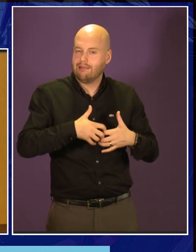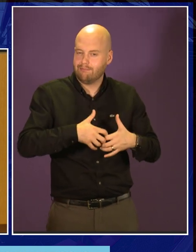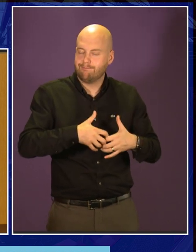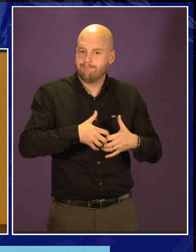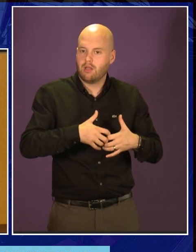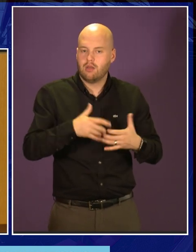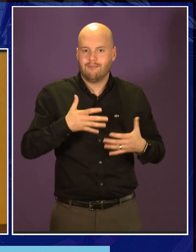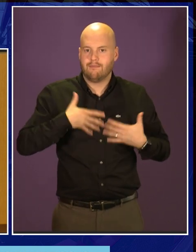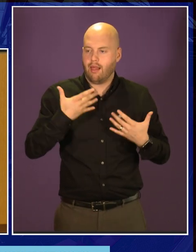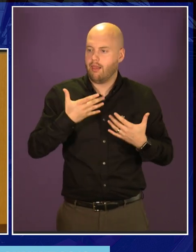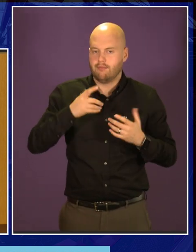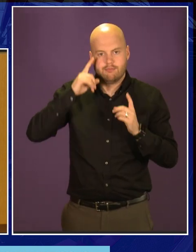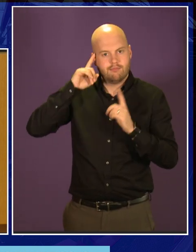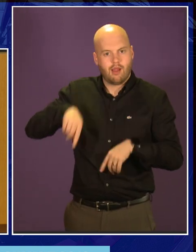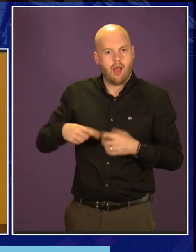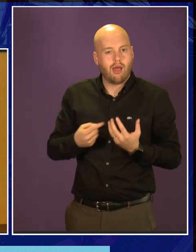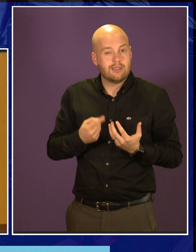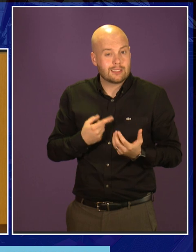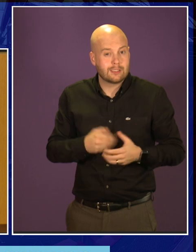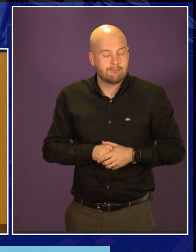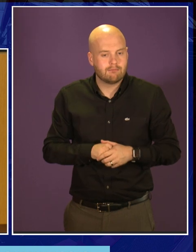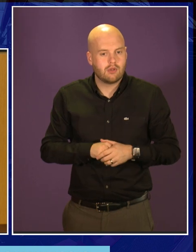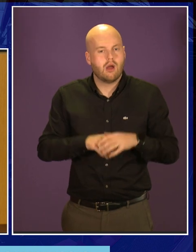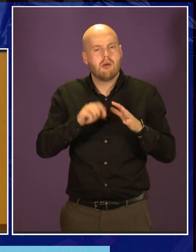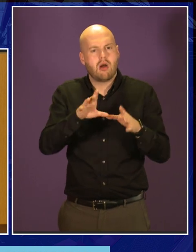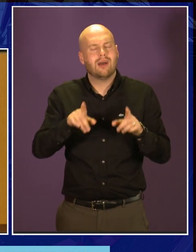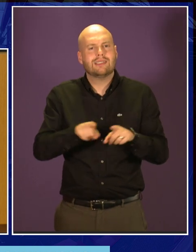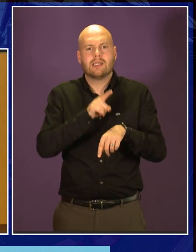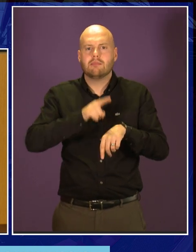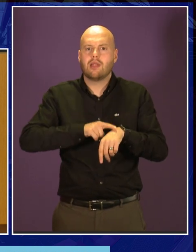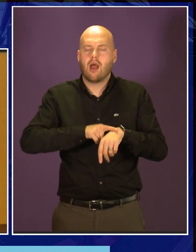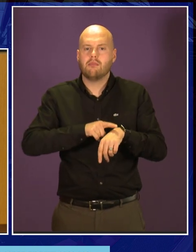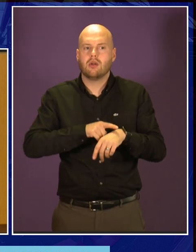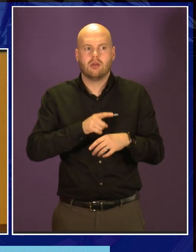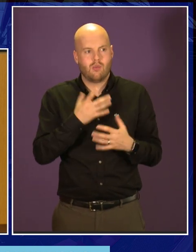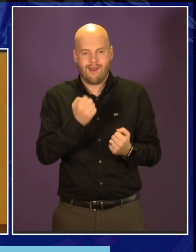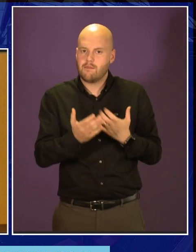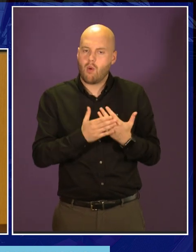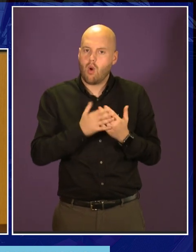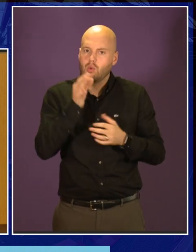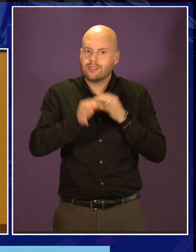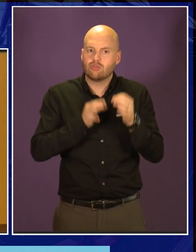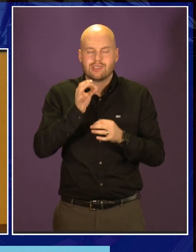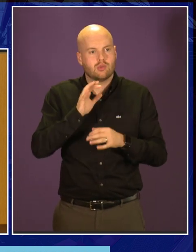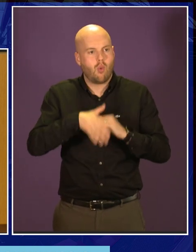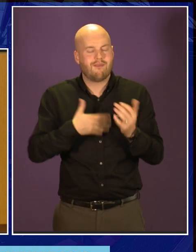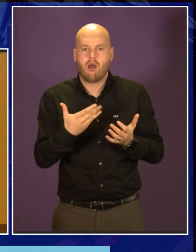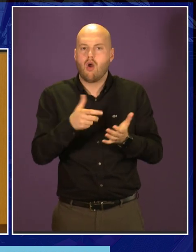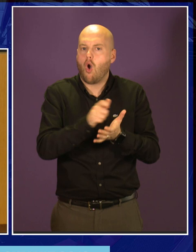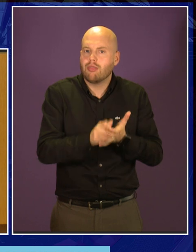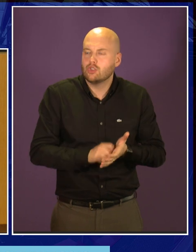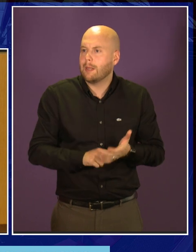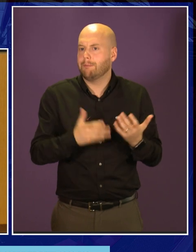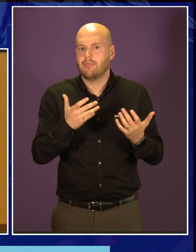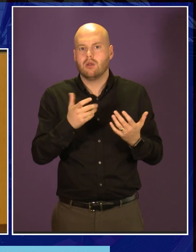while excluding and alienating others. At the same time, I think there are further questions about authorship, about